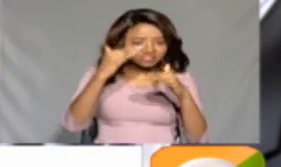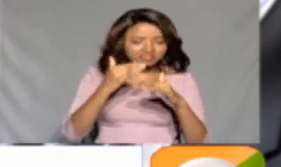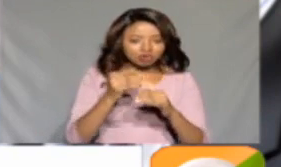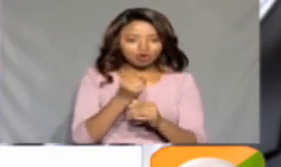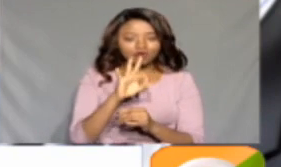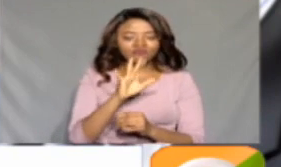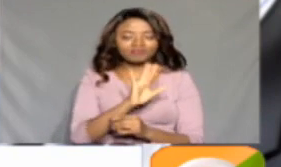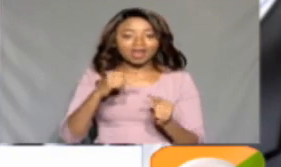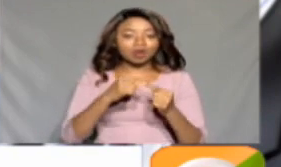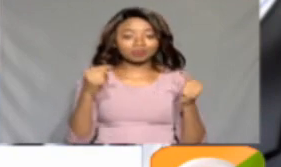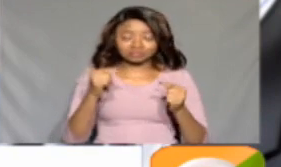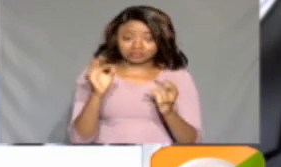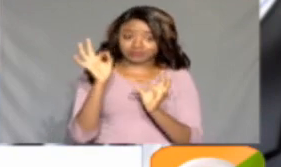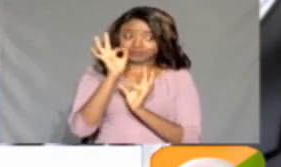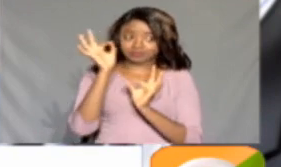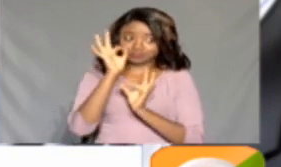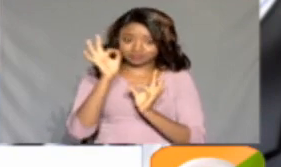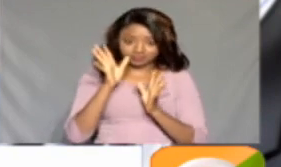Maajabu.